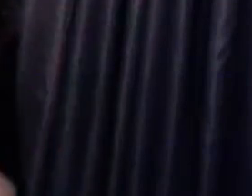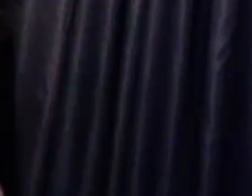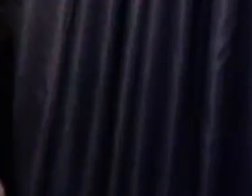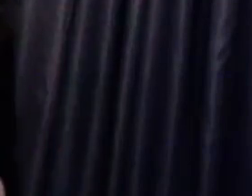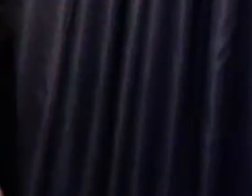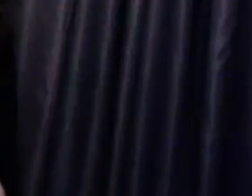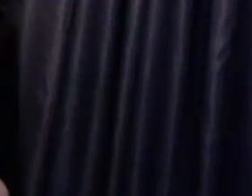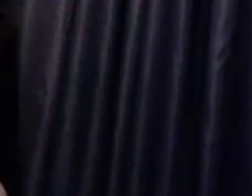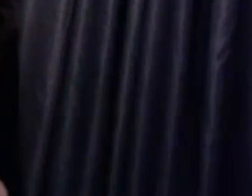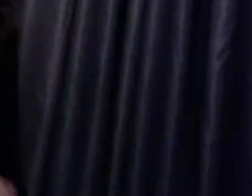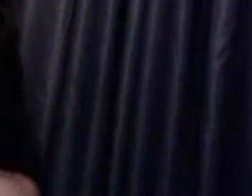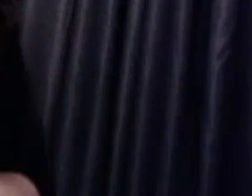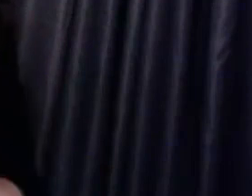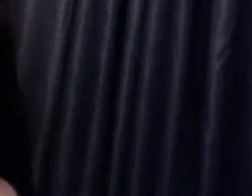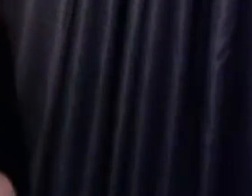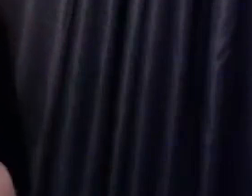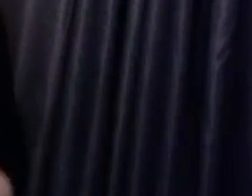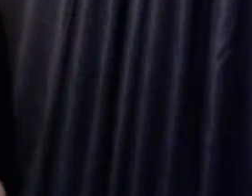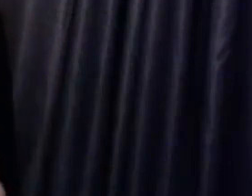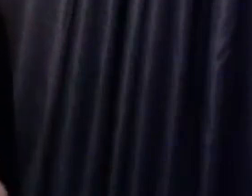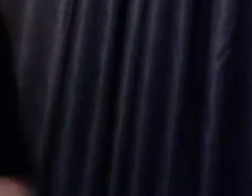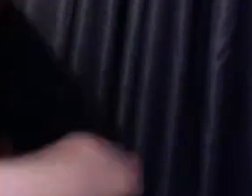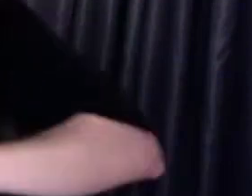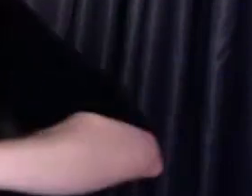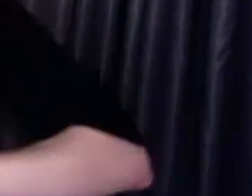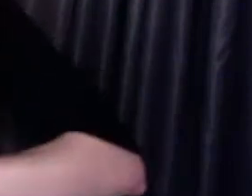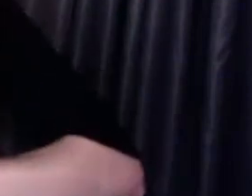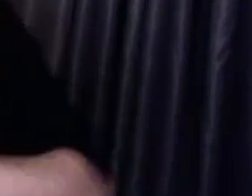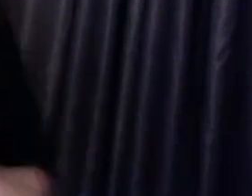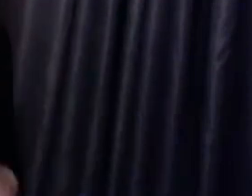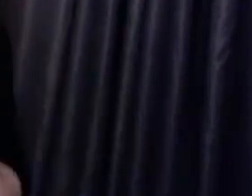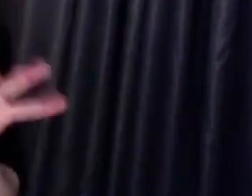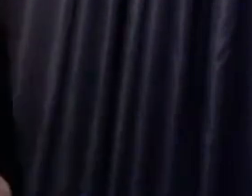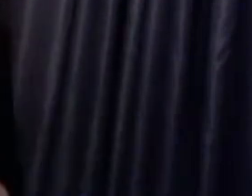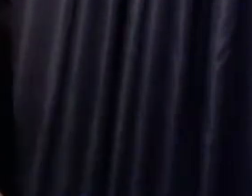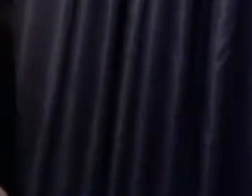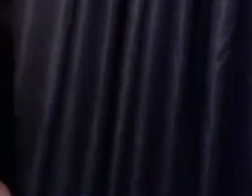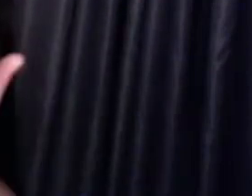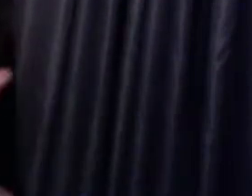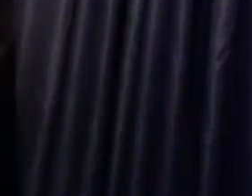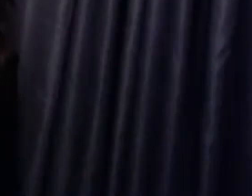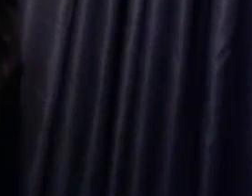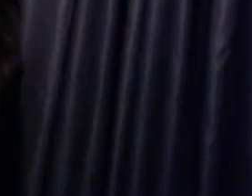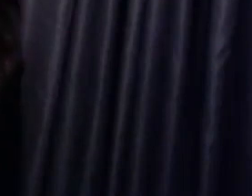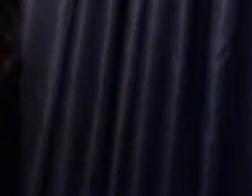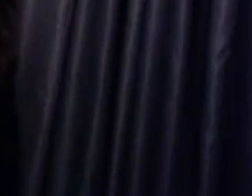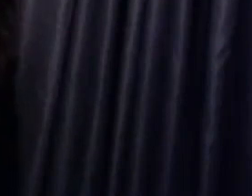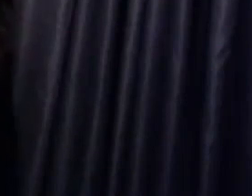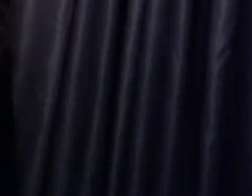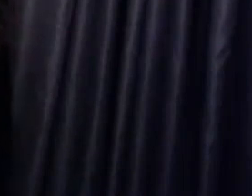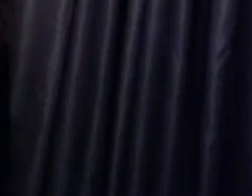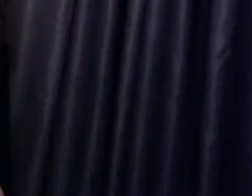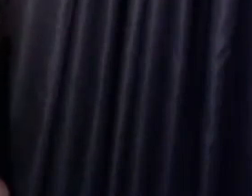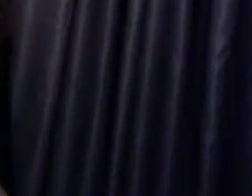care physician that meets your needs. It's kind of just a matter of somewhat luck. And then, meeting with